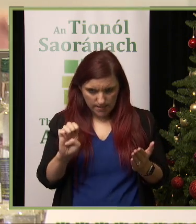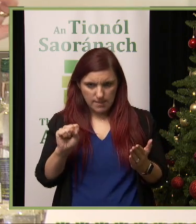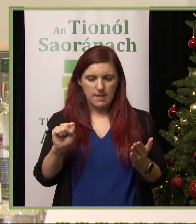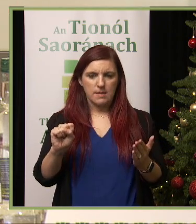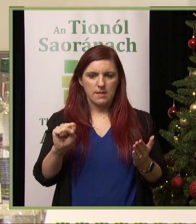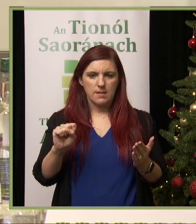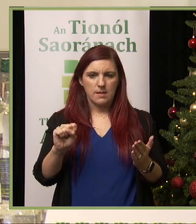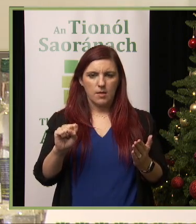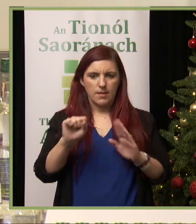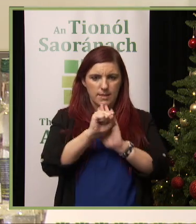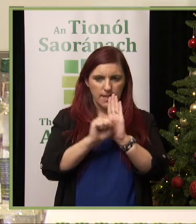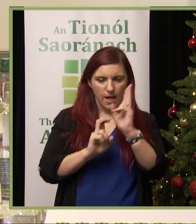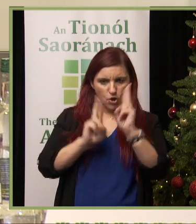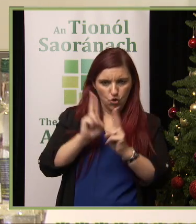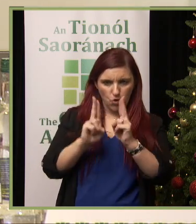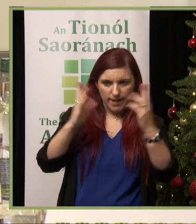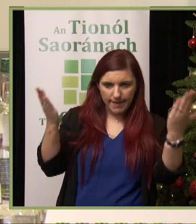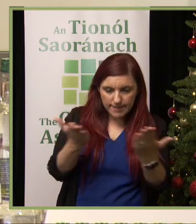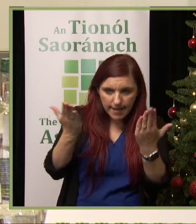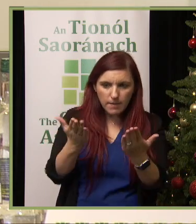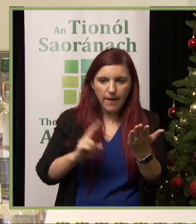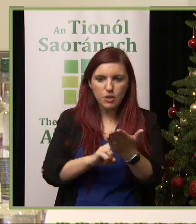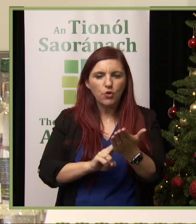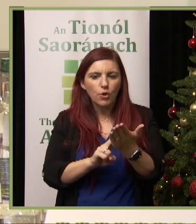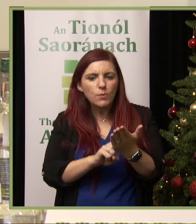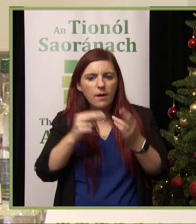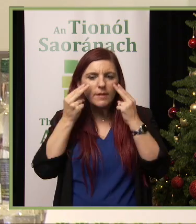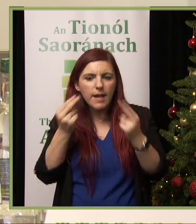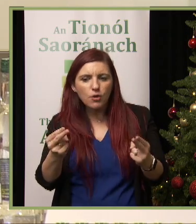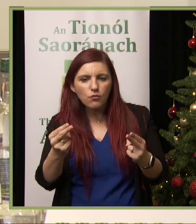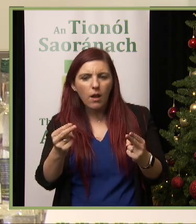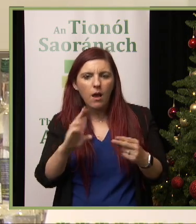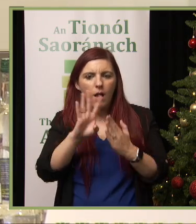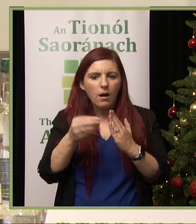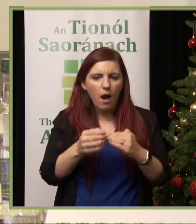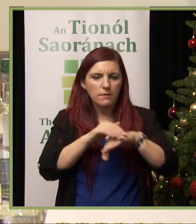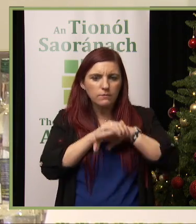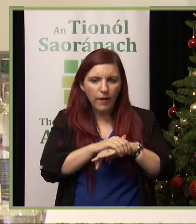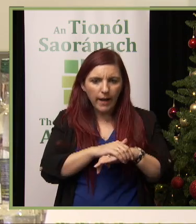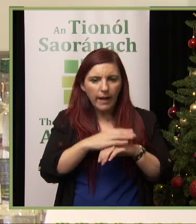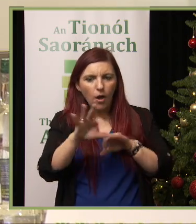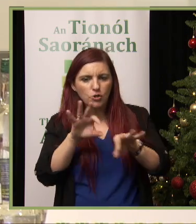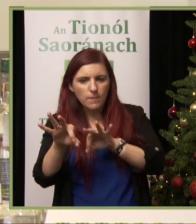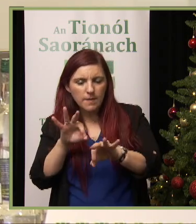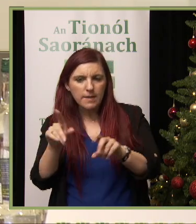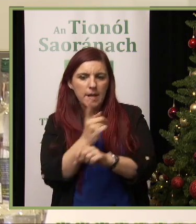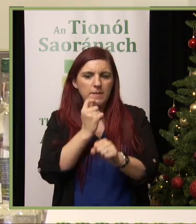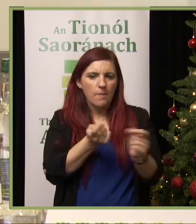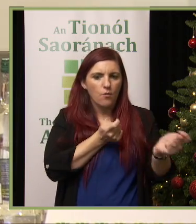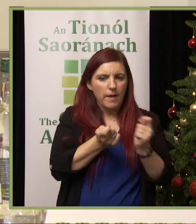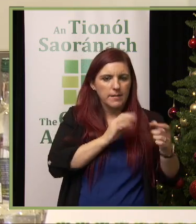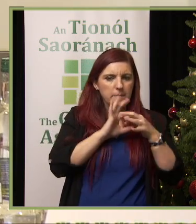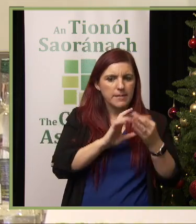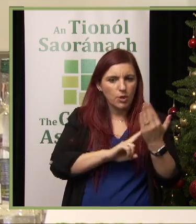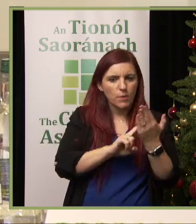pesticides. The state should incentivize the use of natural, cost-friendly alternatives while regulating the domestic use